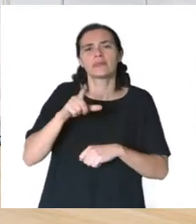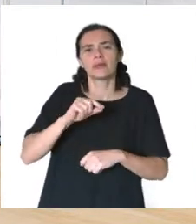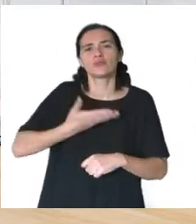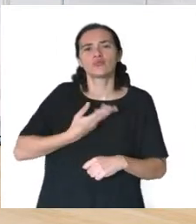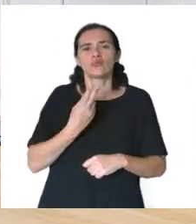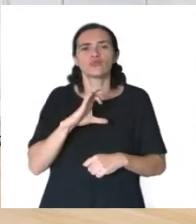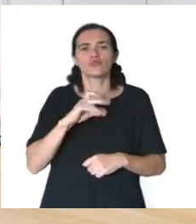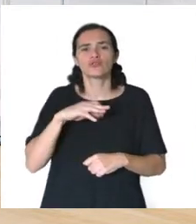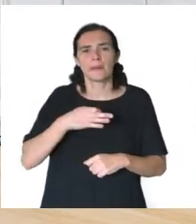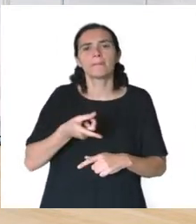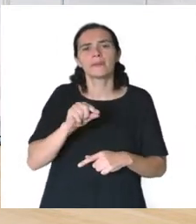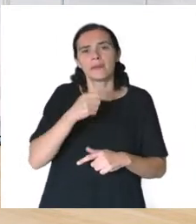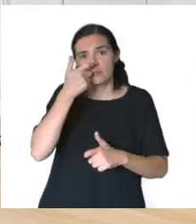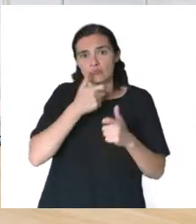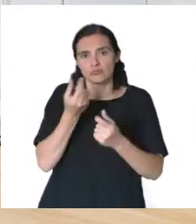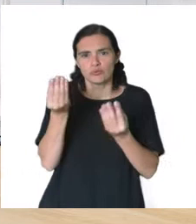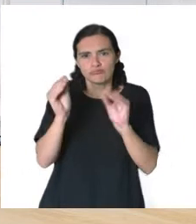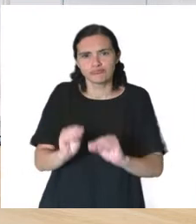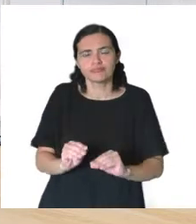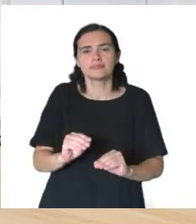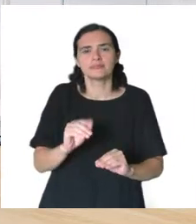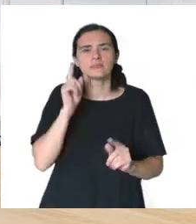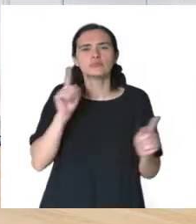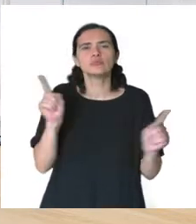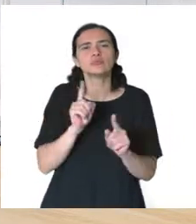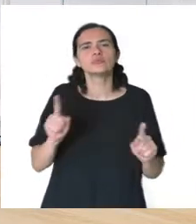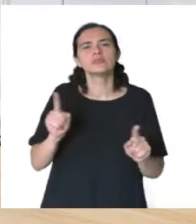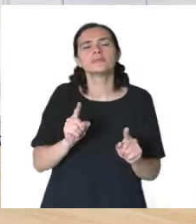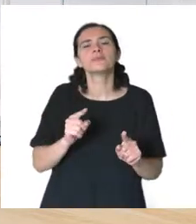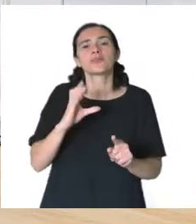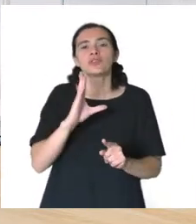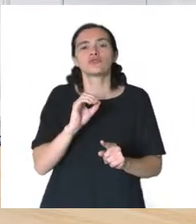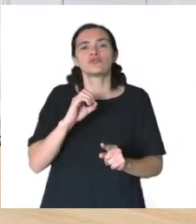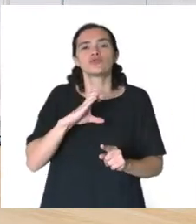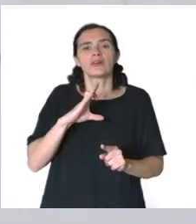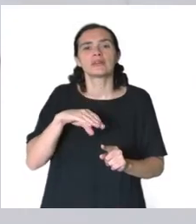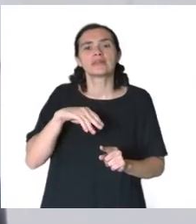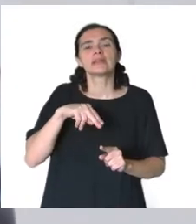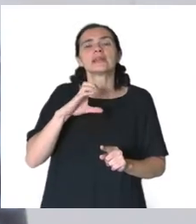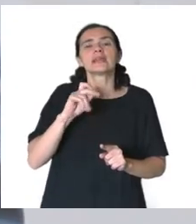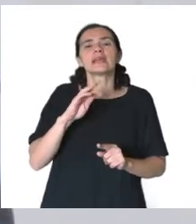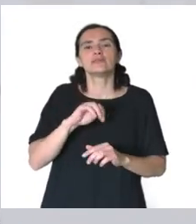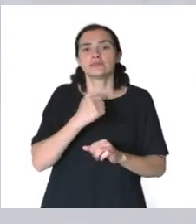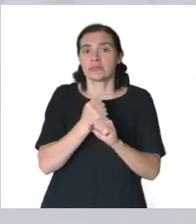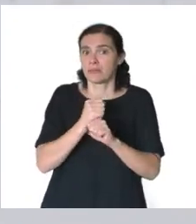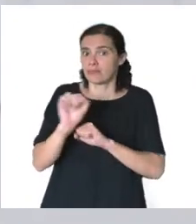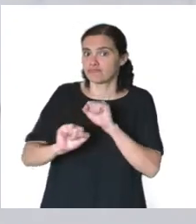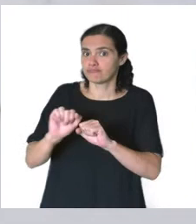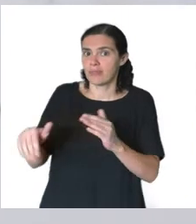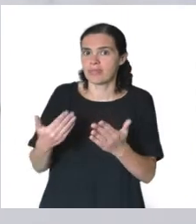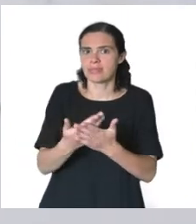Duchamp, and very dear to the composer and musician John Cage. What is John Cage's